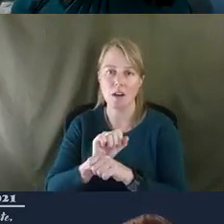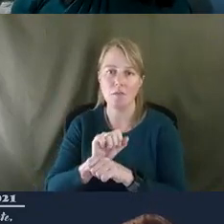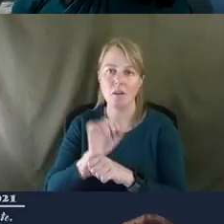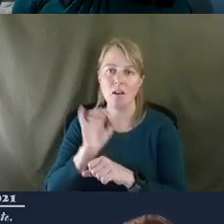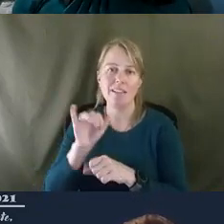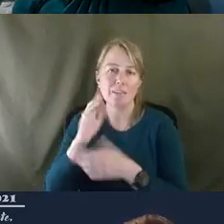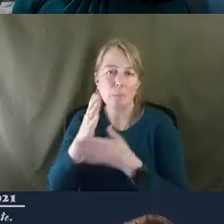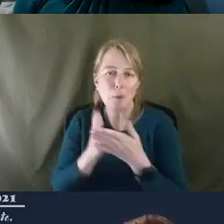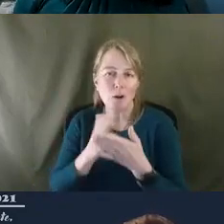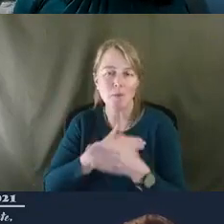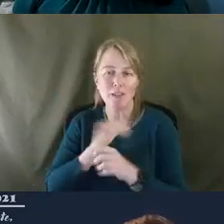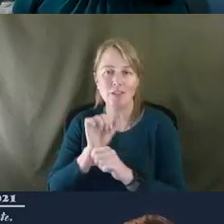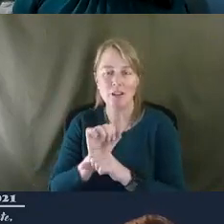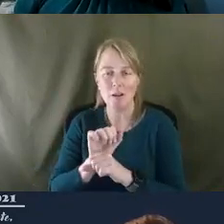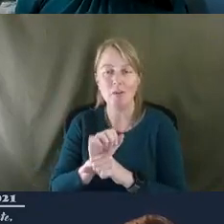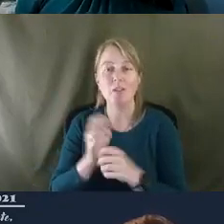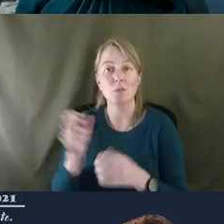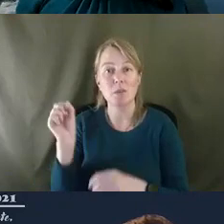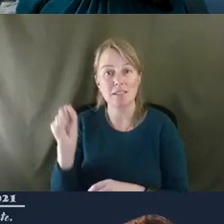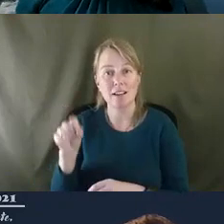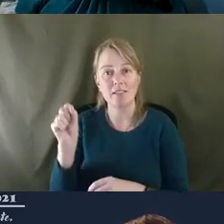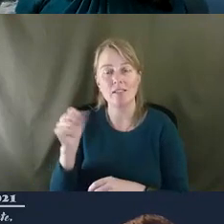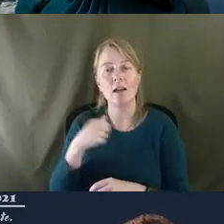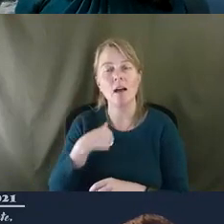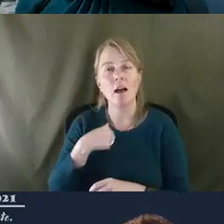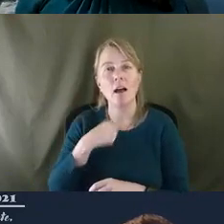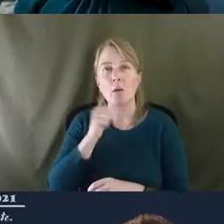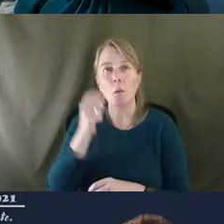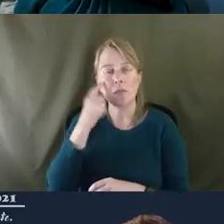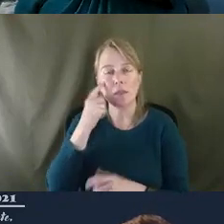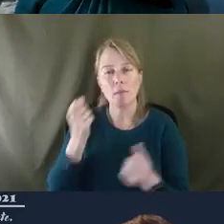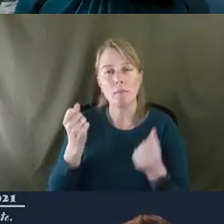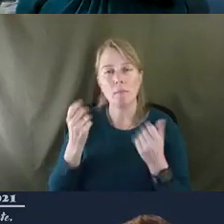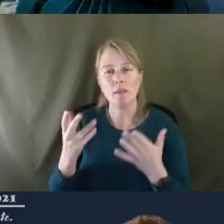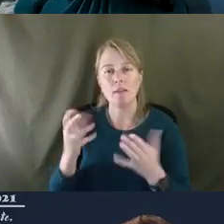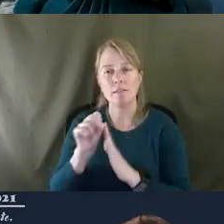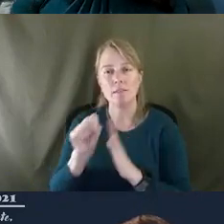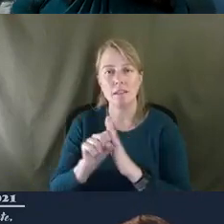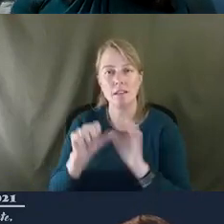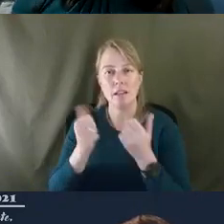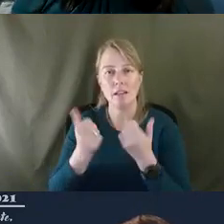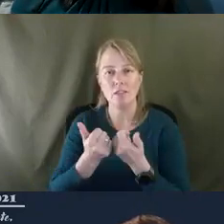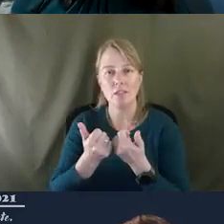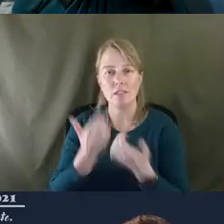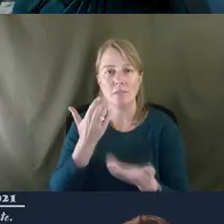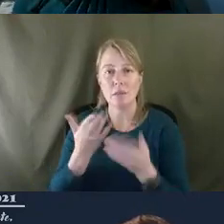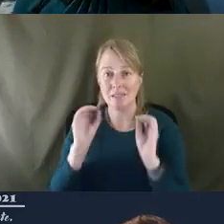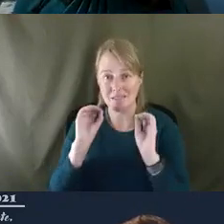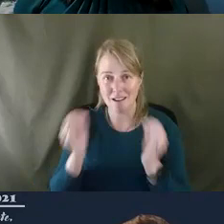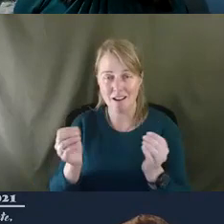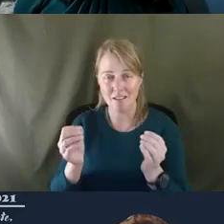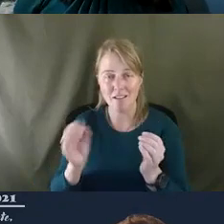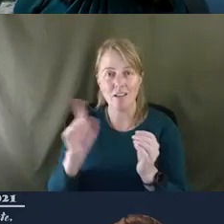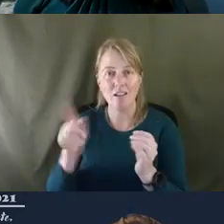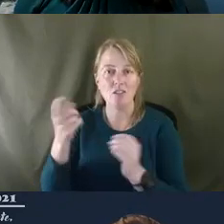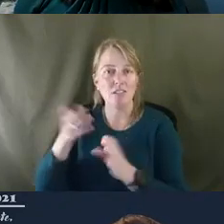small part of my job. So yes, I actually don't think that many state agencies, maybe none, have a